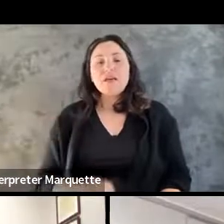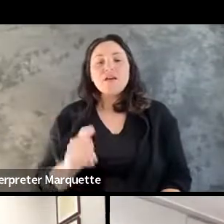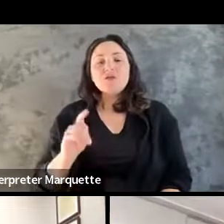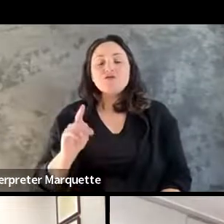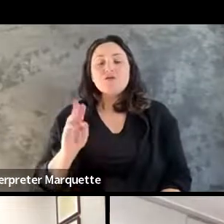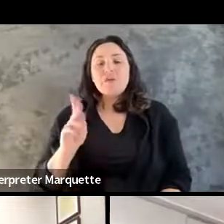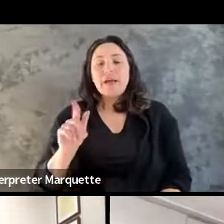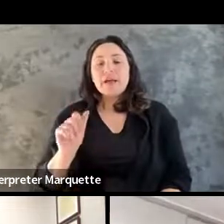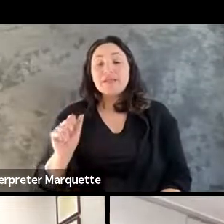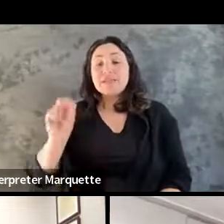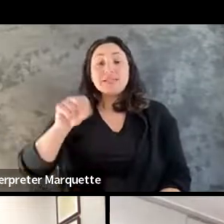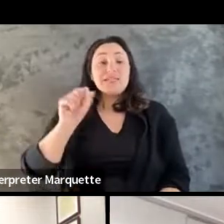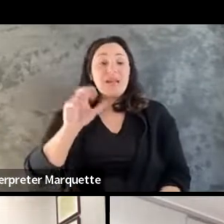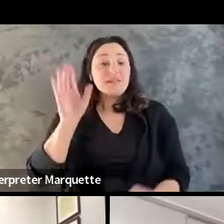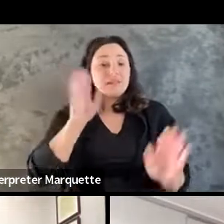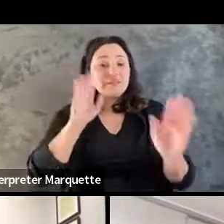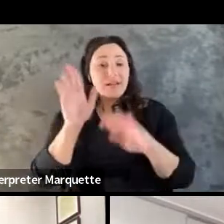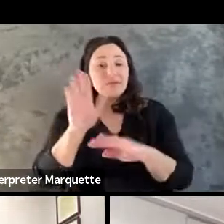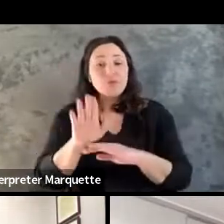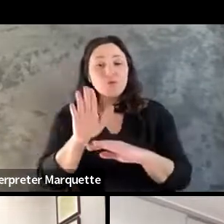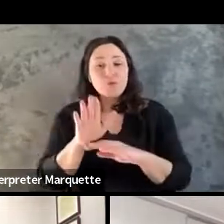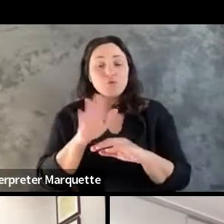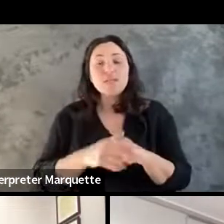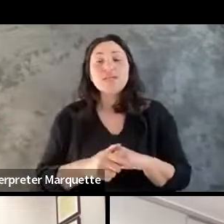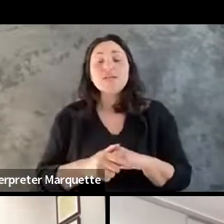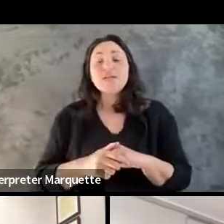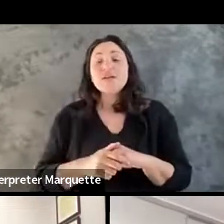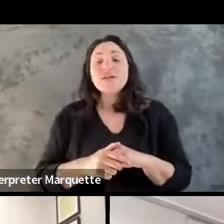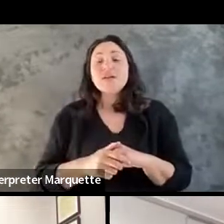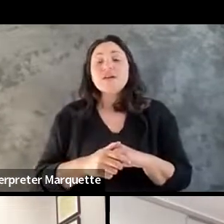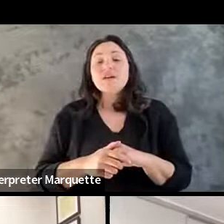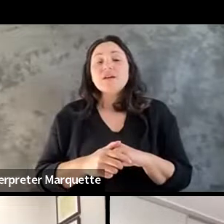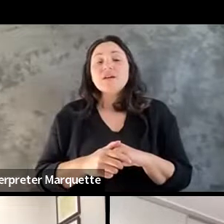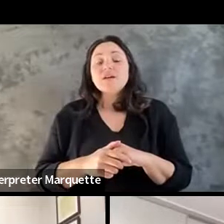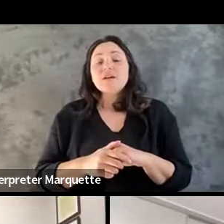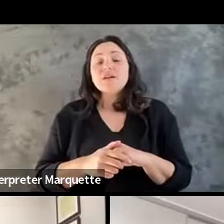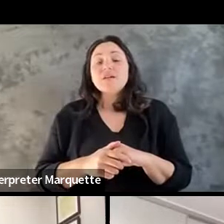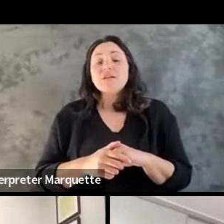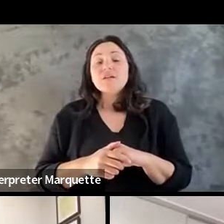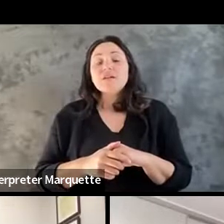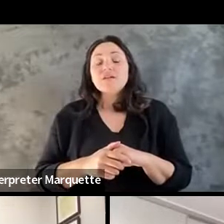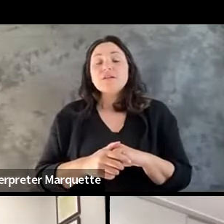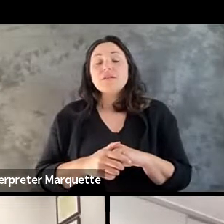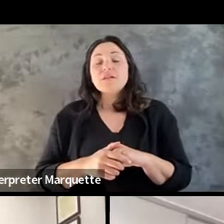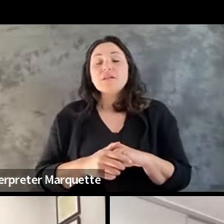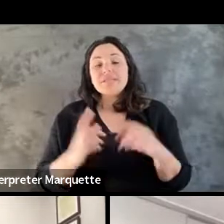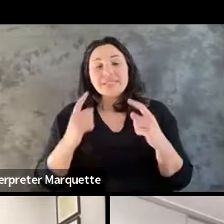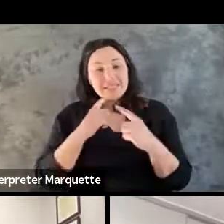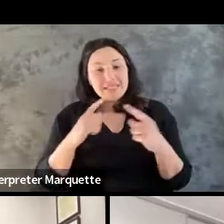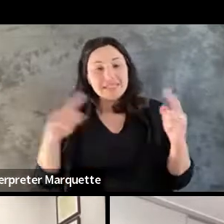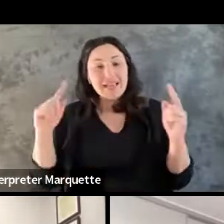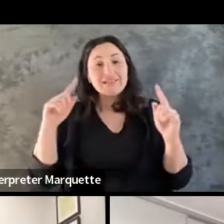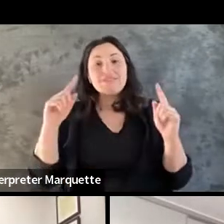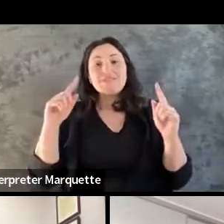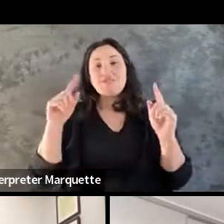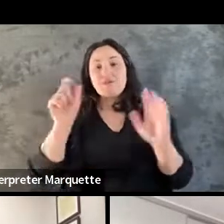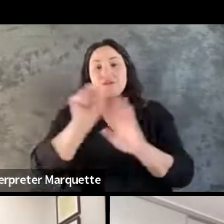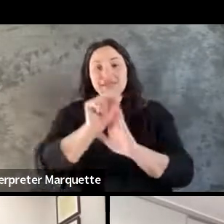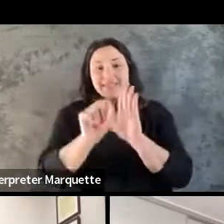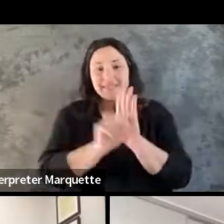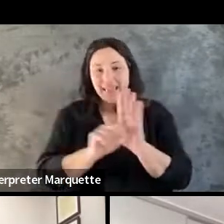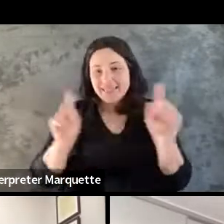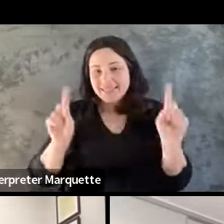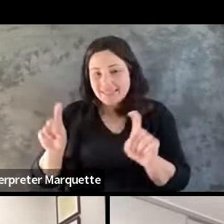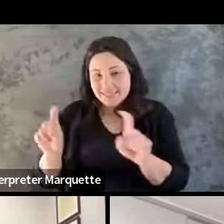the last time we spoke, we've had just update everybody. We had a very, very successful round of state testing.